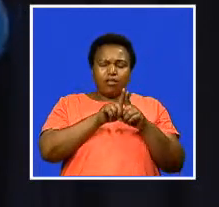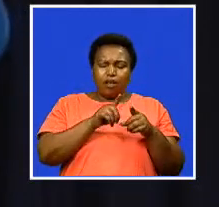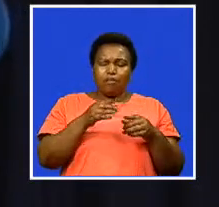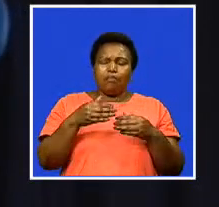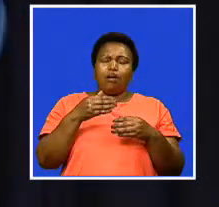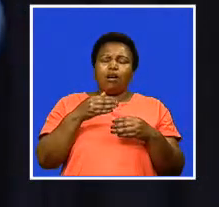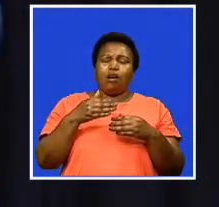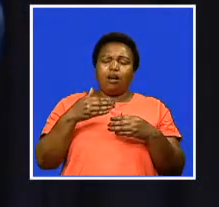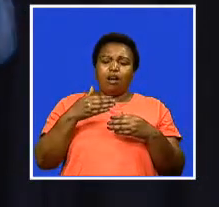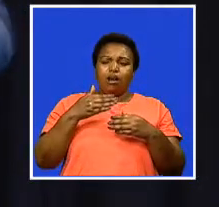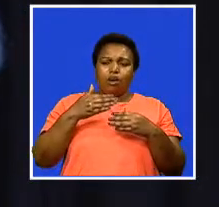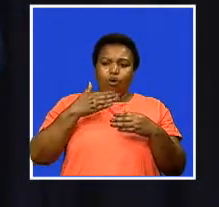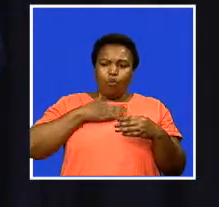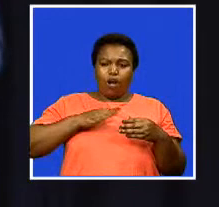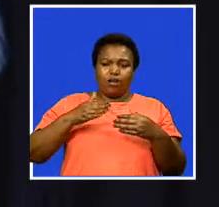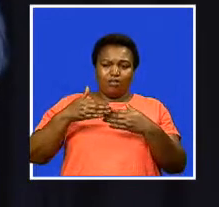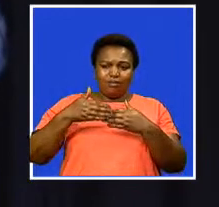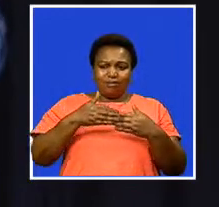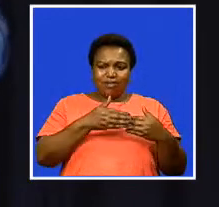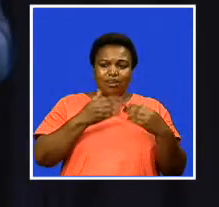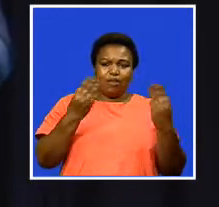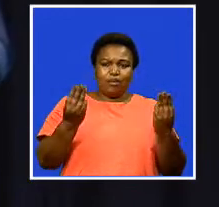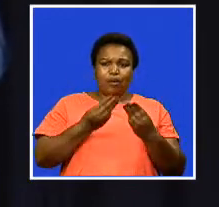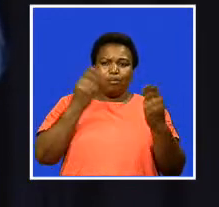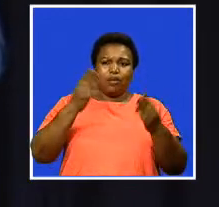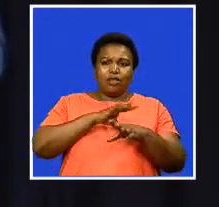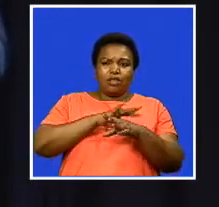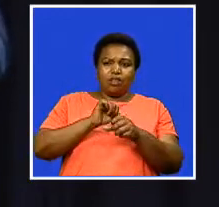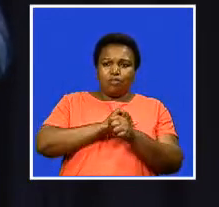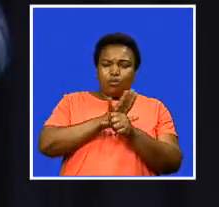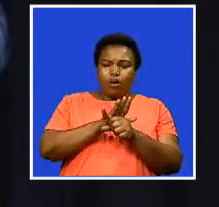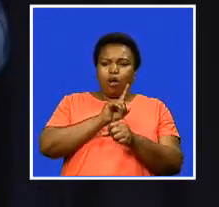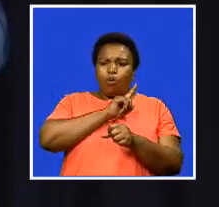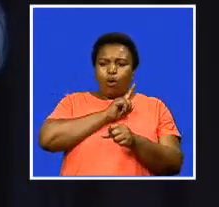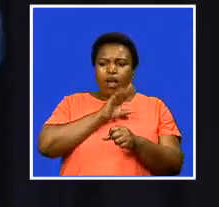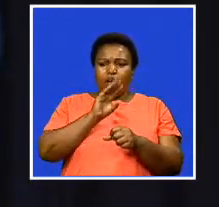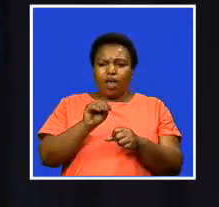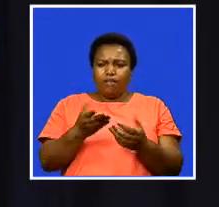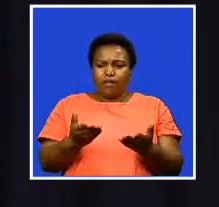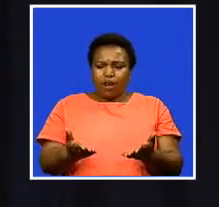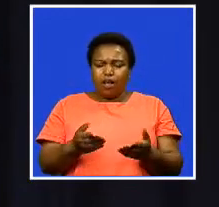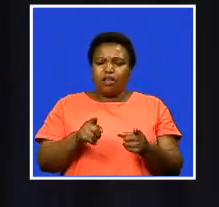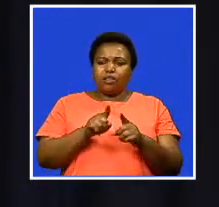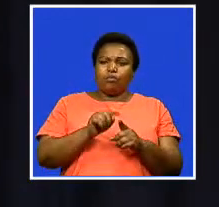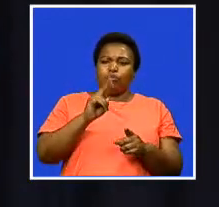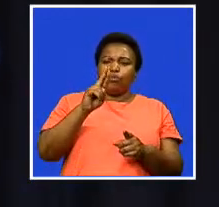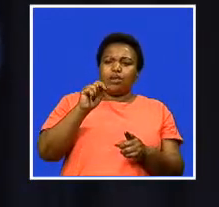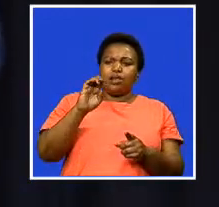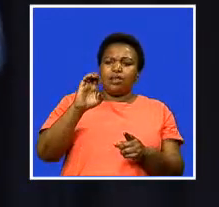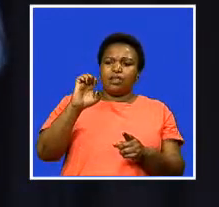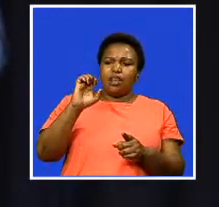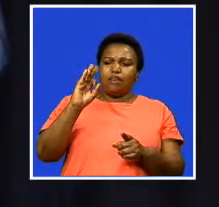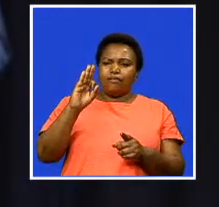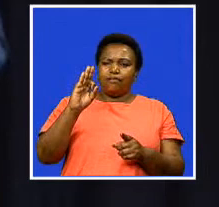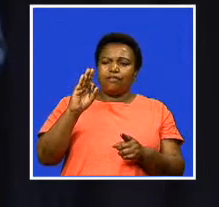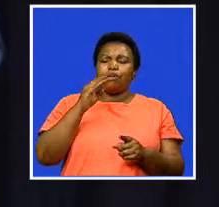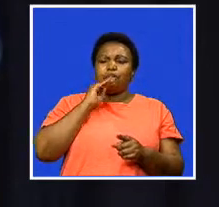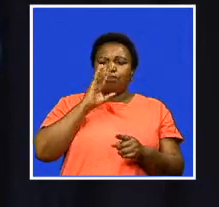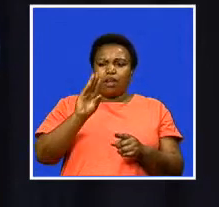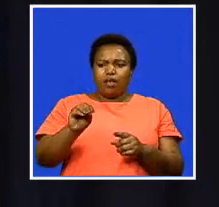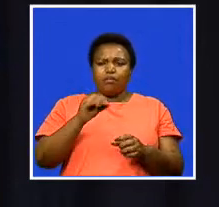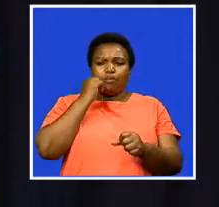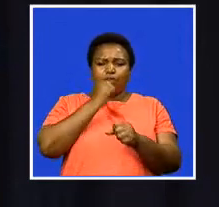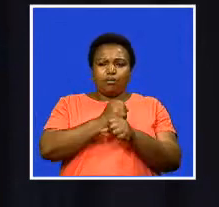sive kule pandemic ukuthi nabo bakhona la nebaka UNICEF nabo bakhona kulomsebenti